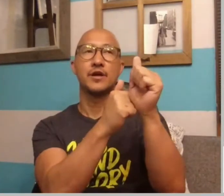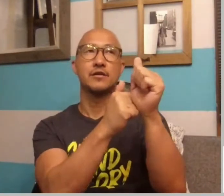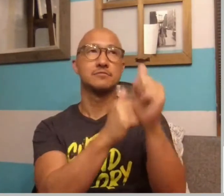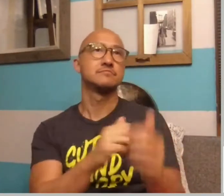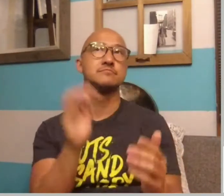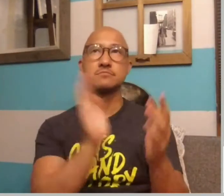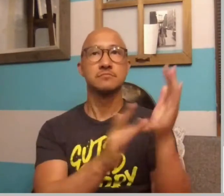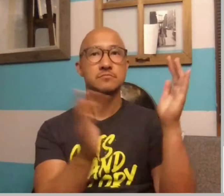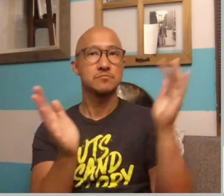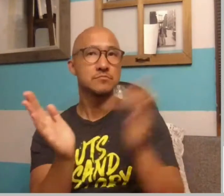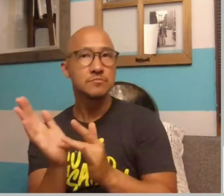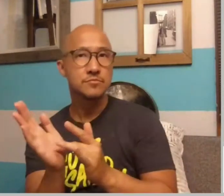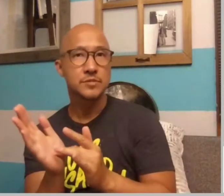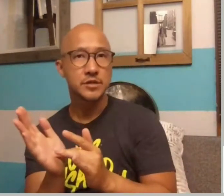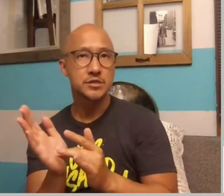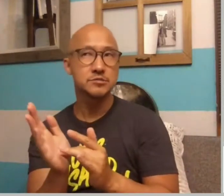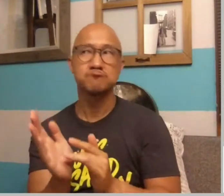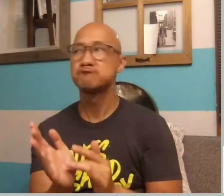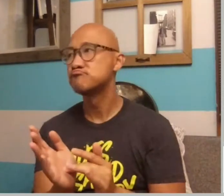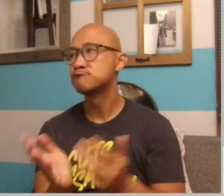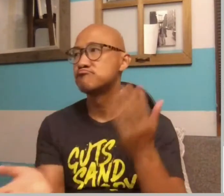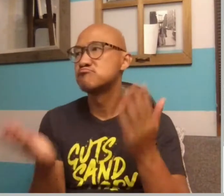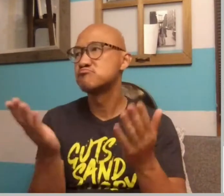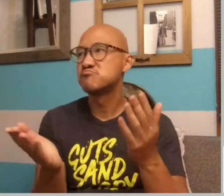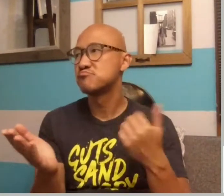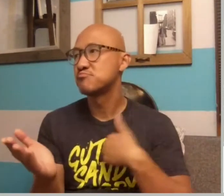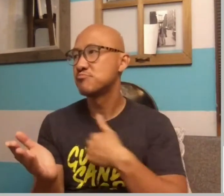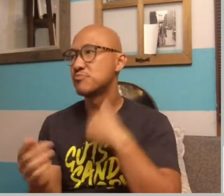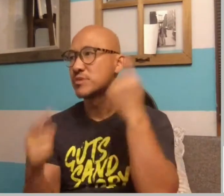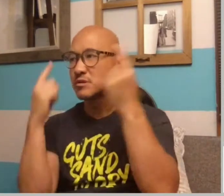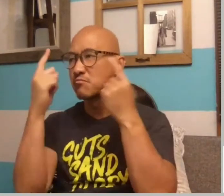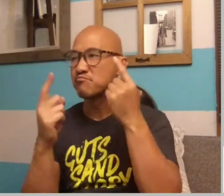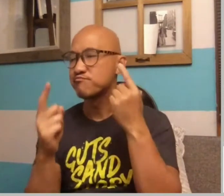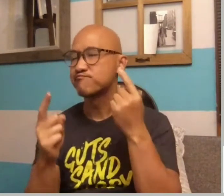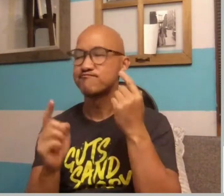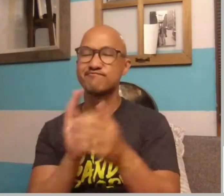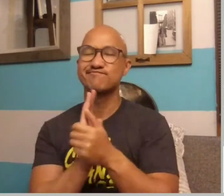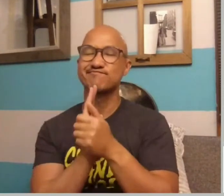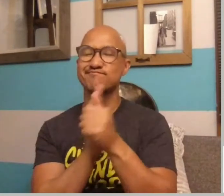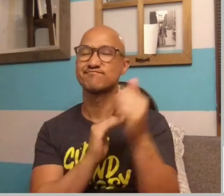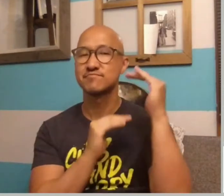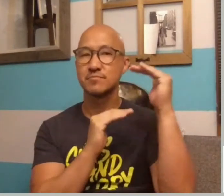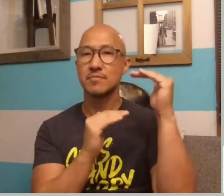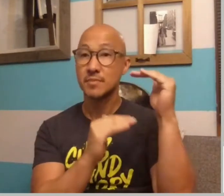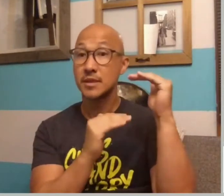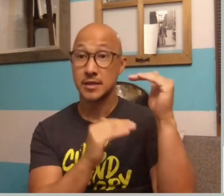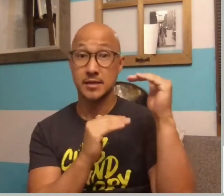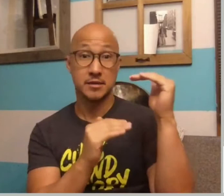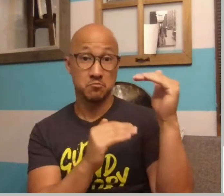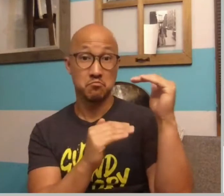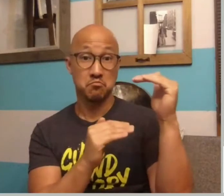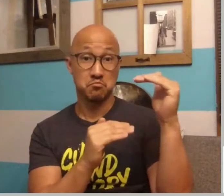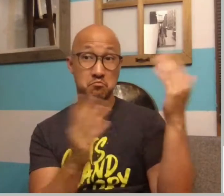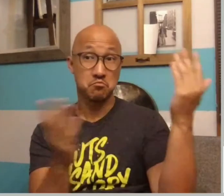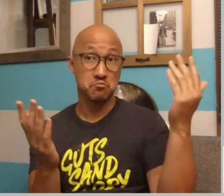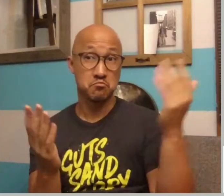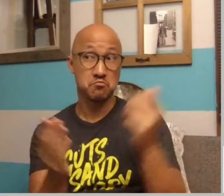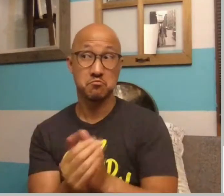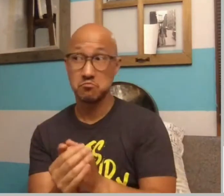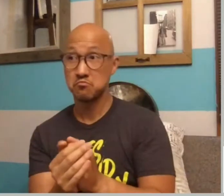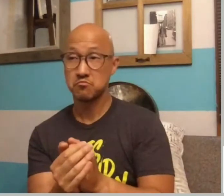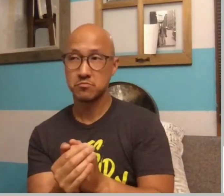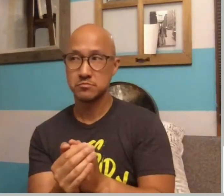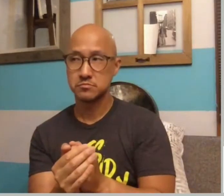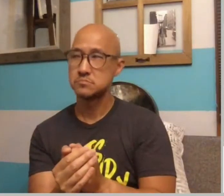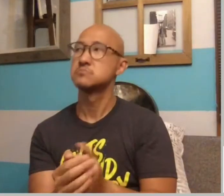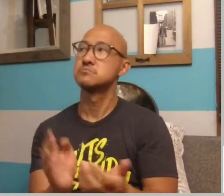lives in a good way with any of our talents. It shouldn't matter because Jesus humiliated himself in the worst way possible